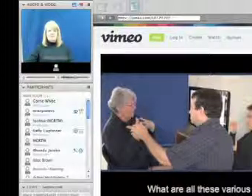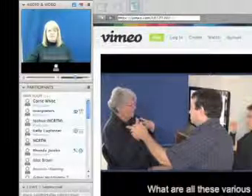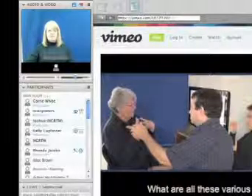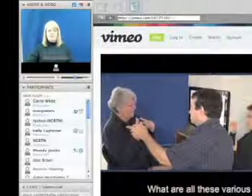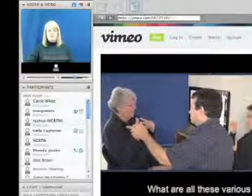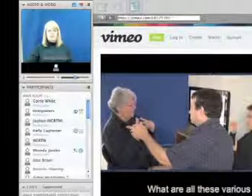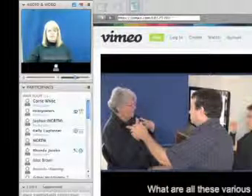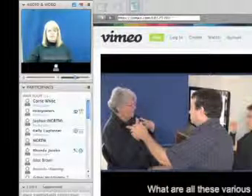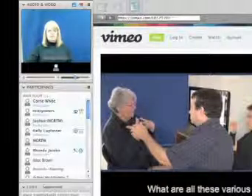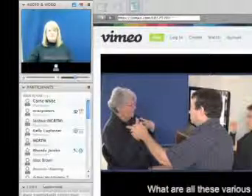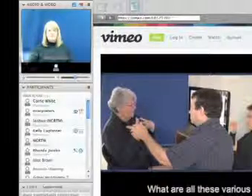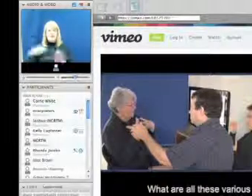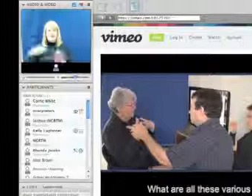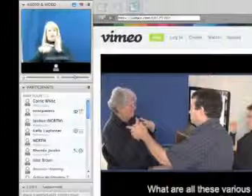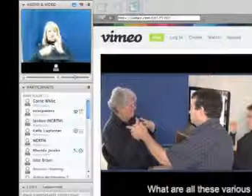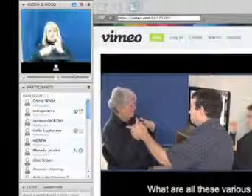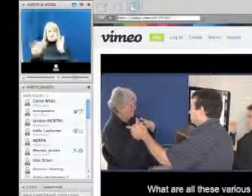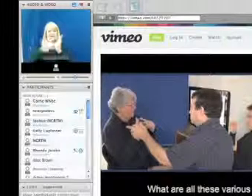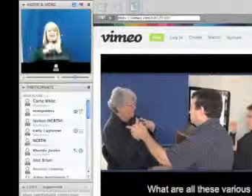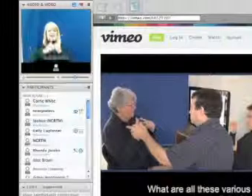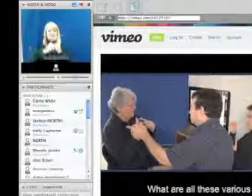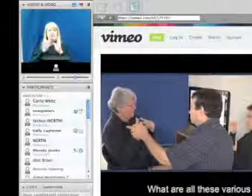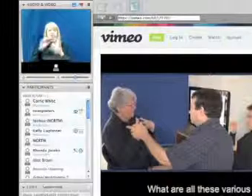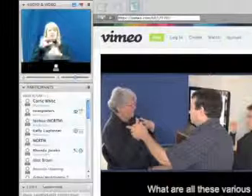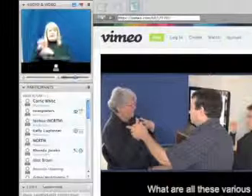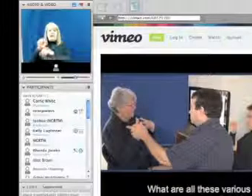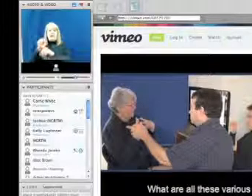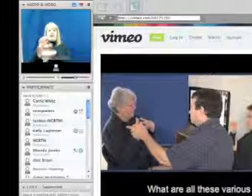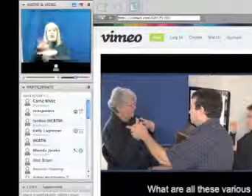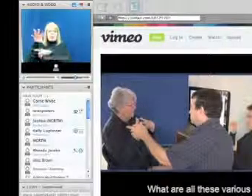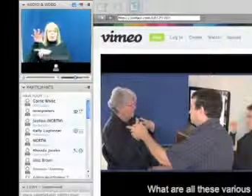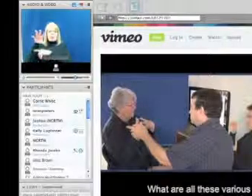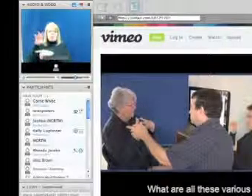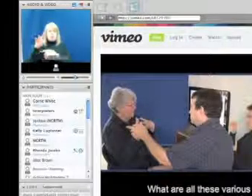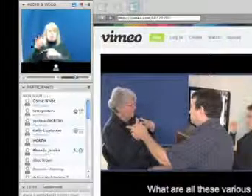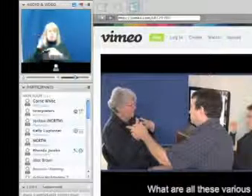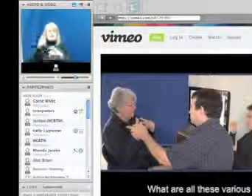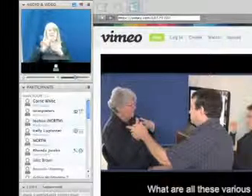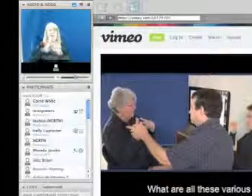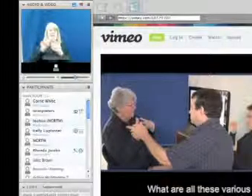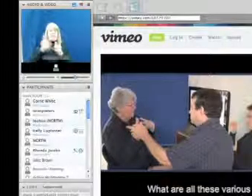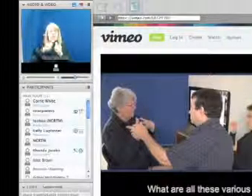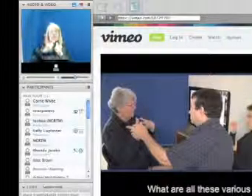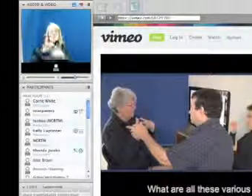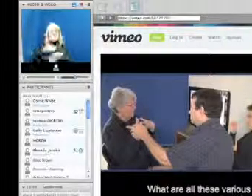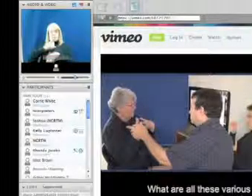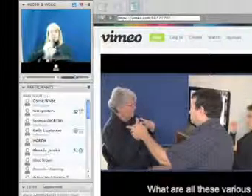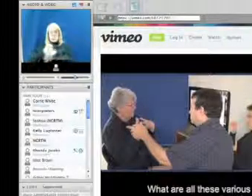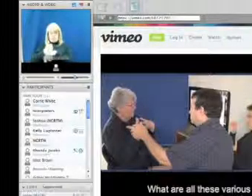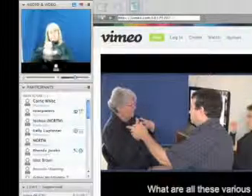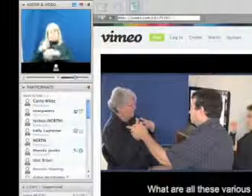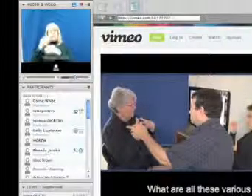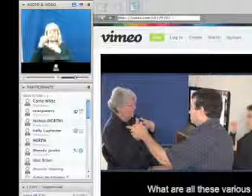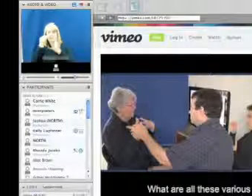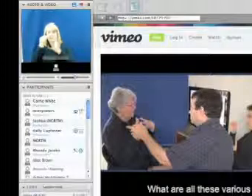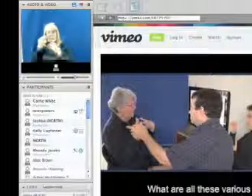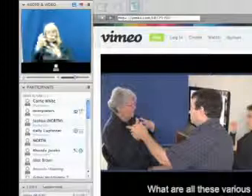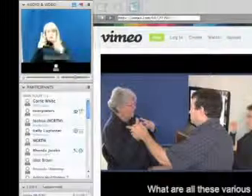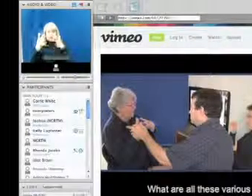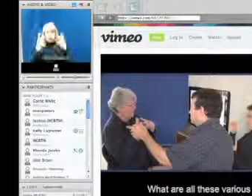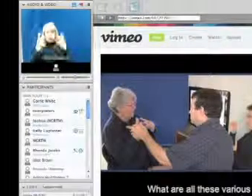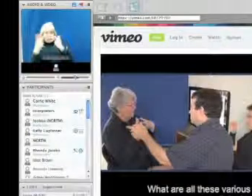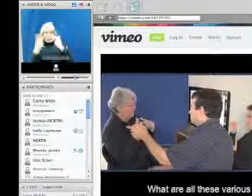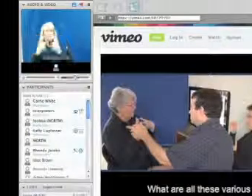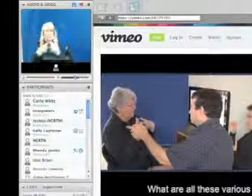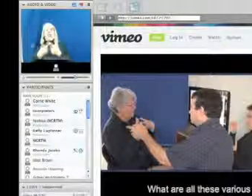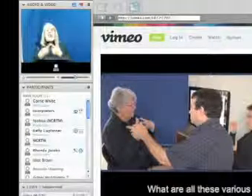I'm going to play that again for the camera. You can see her setting up the visual information, showing the visual information, and seeing the